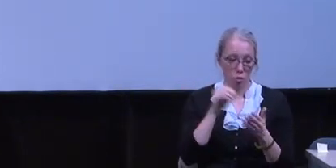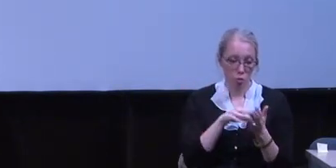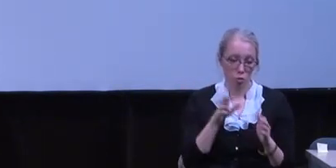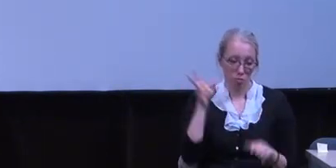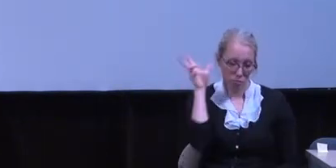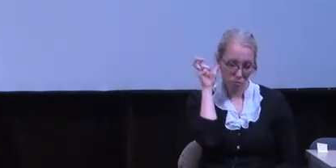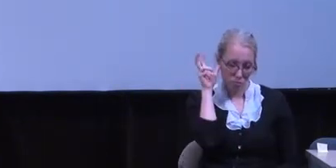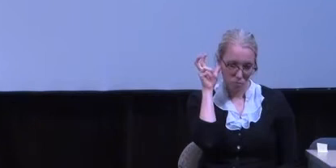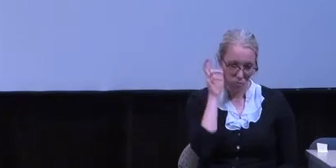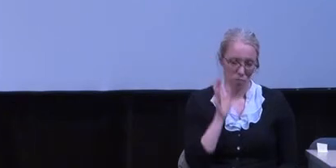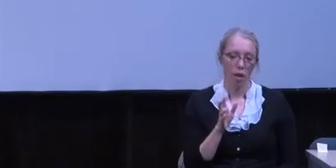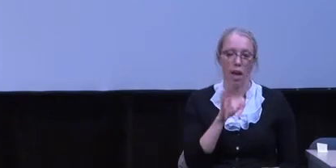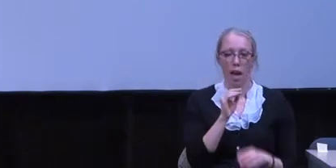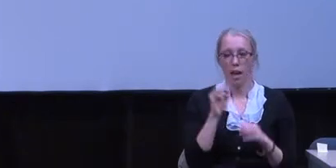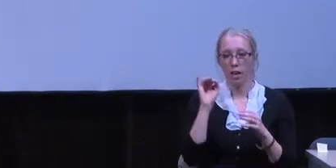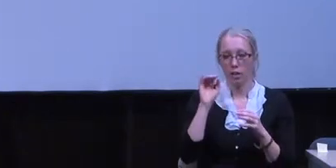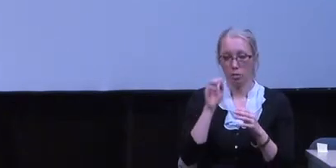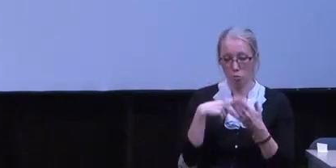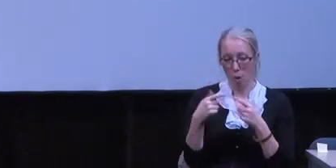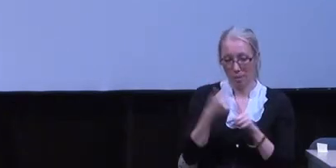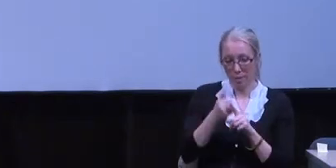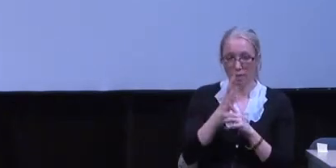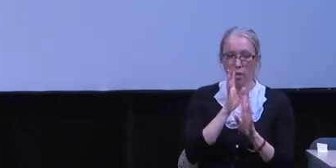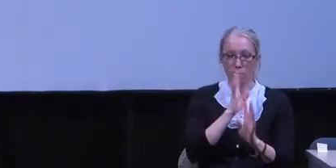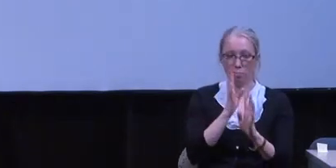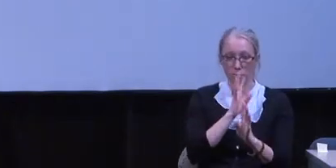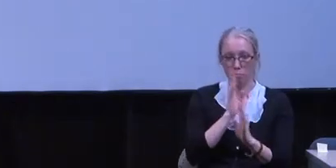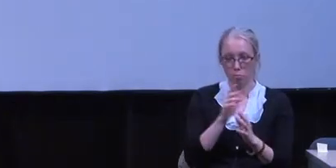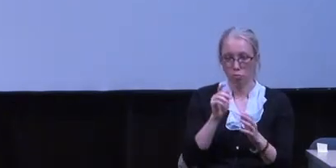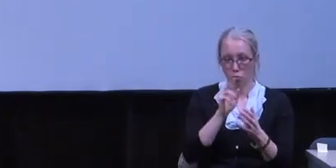keyboard. Obviously, the mouse is a very visual thing.